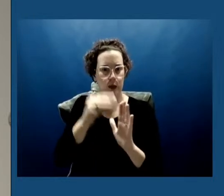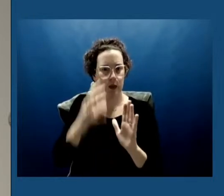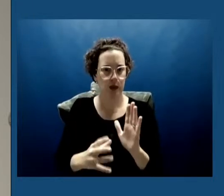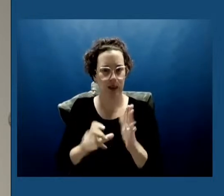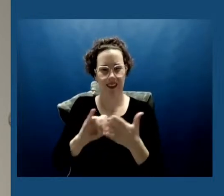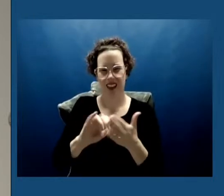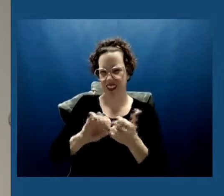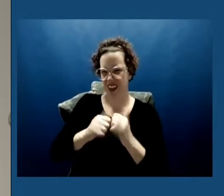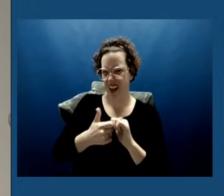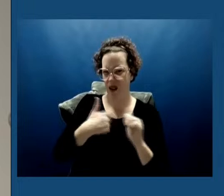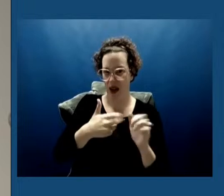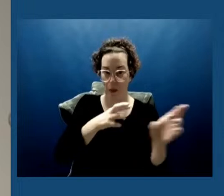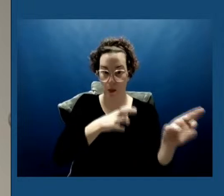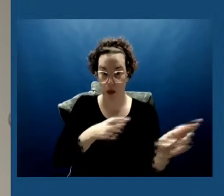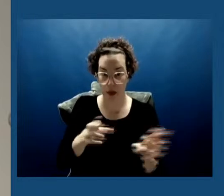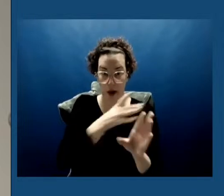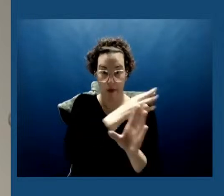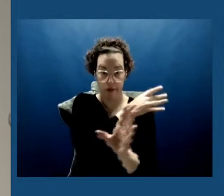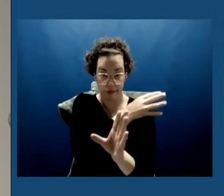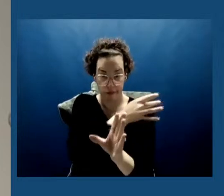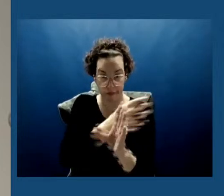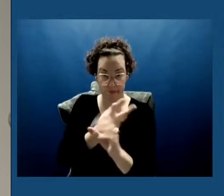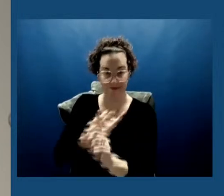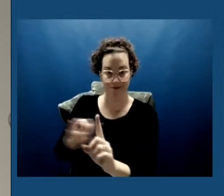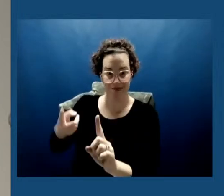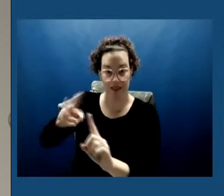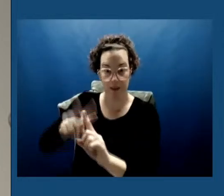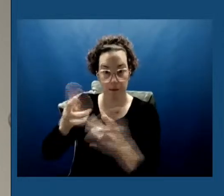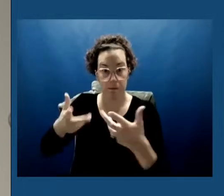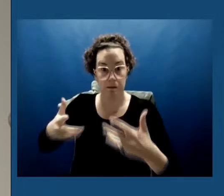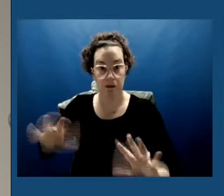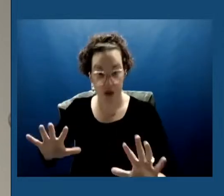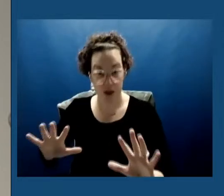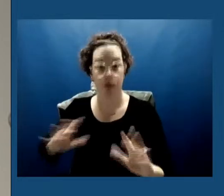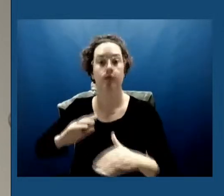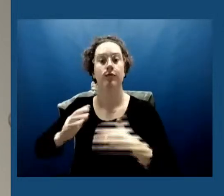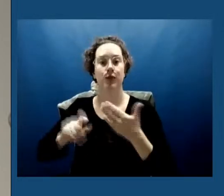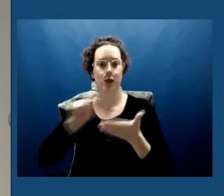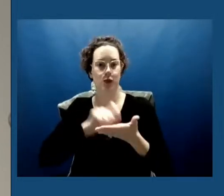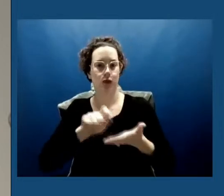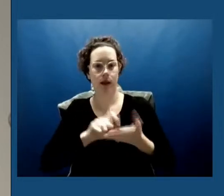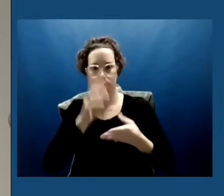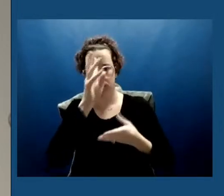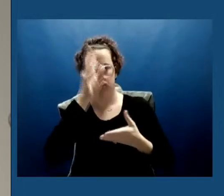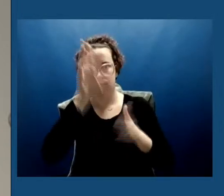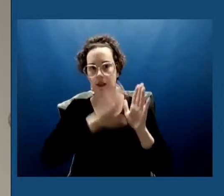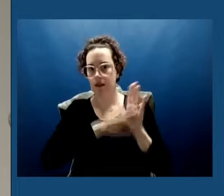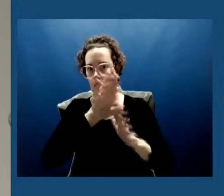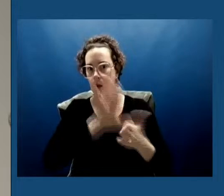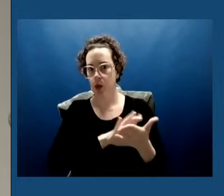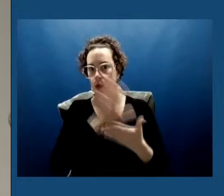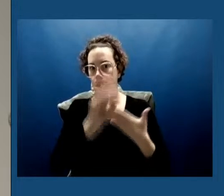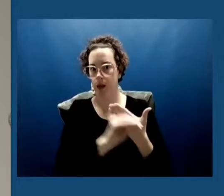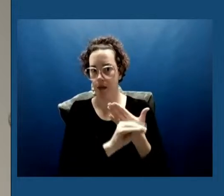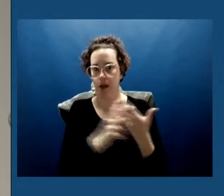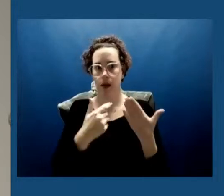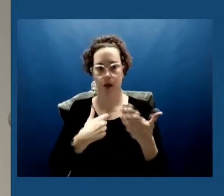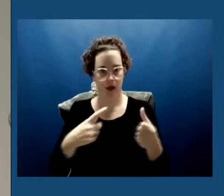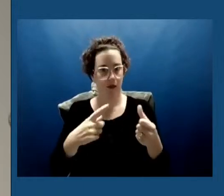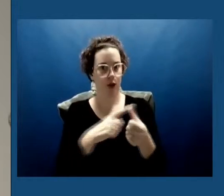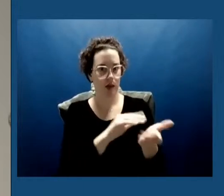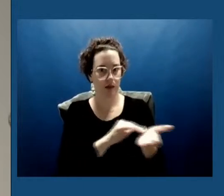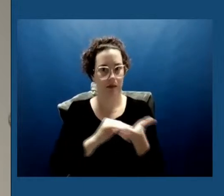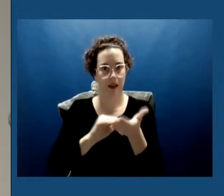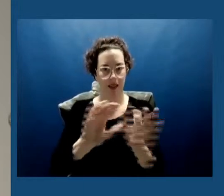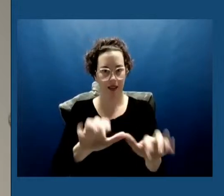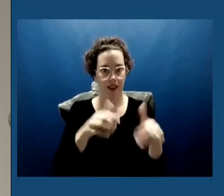prepared to implement it. Once I got through the implementation, I started writing some curriculum. I'm doing one of the first pilot classes. Lucas